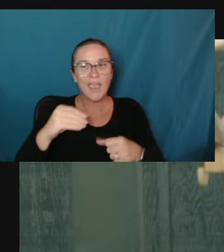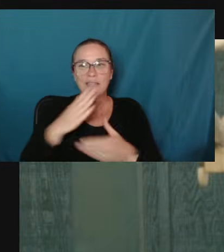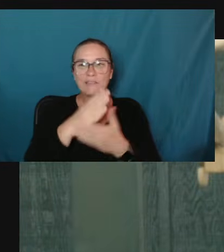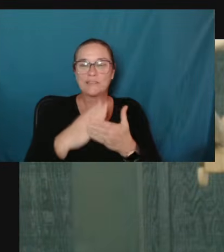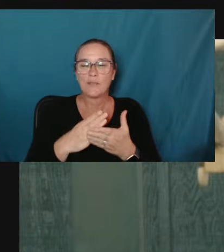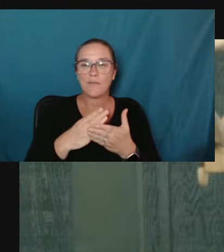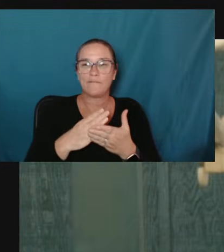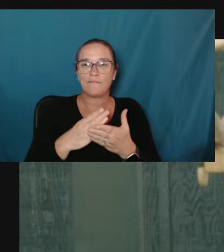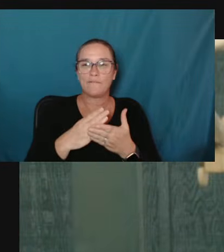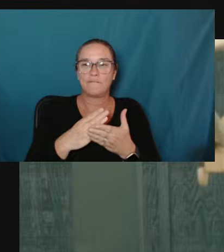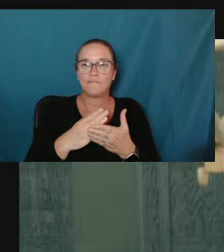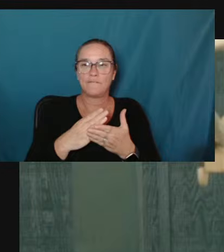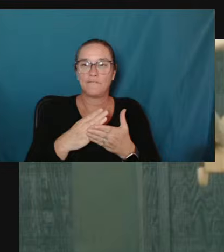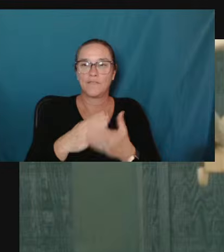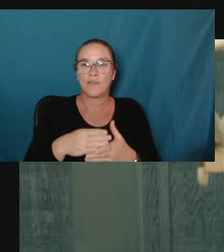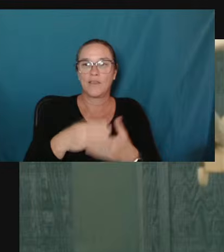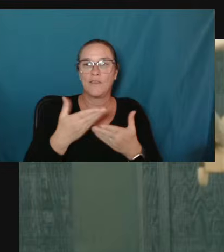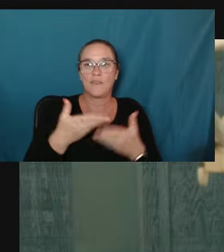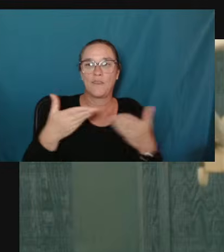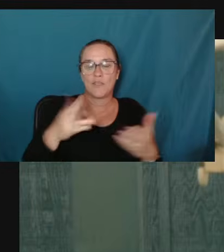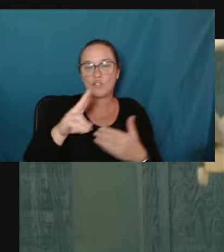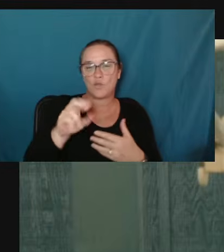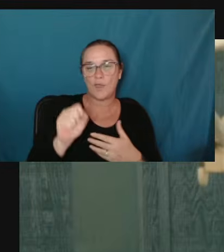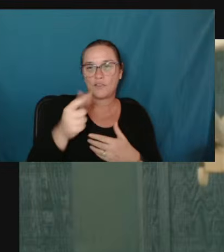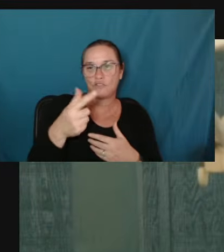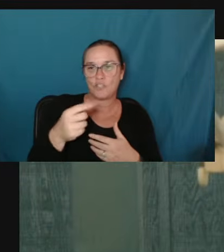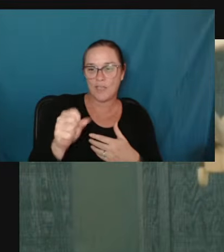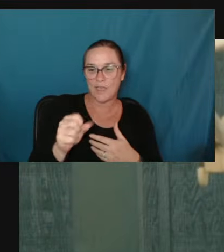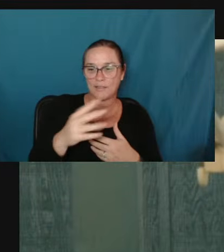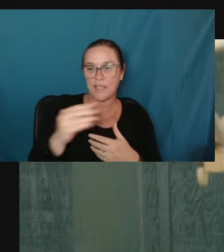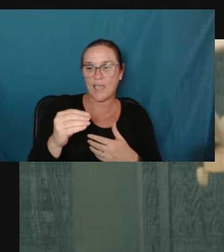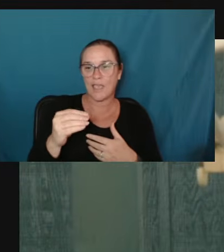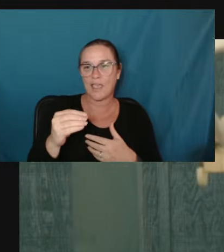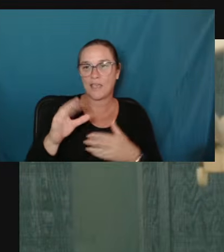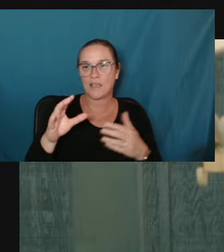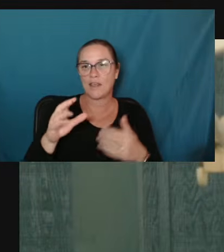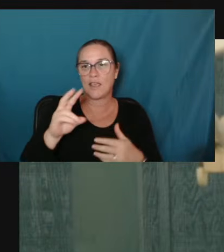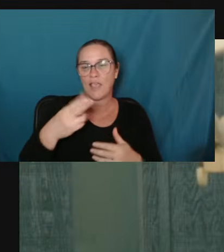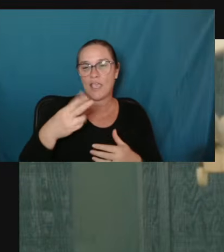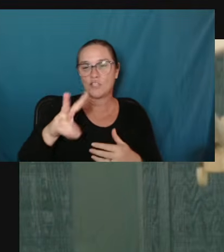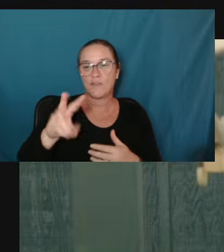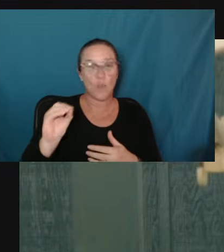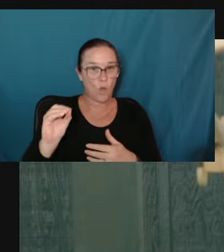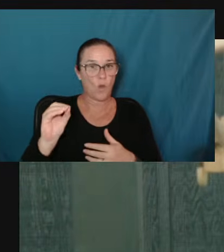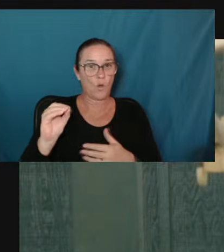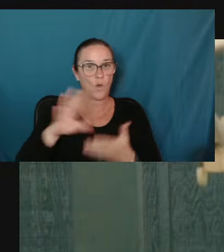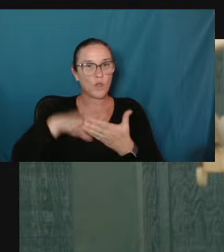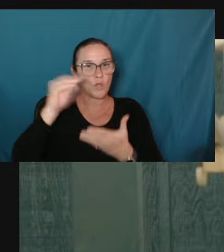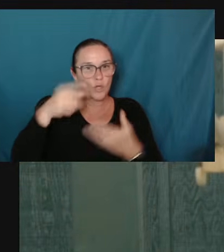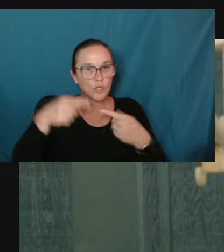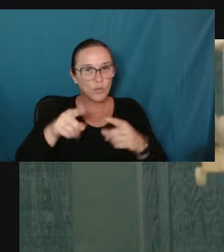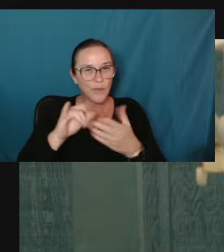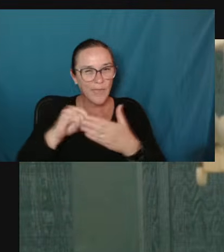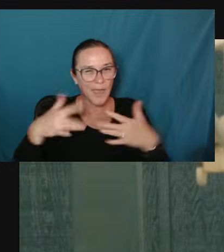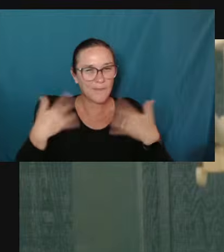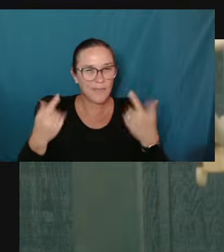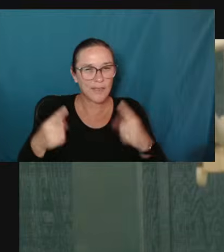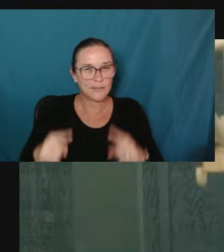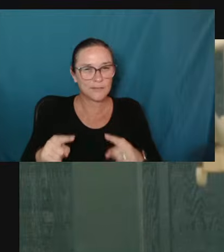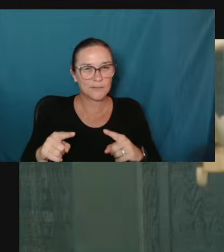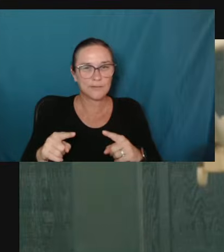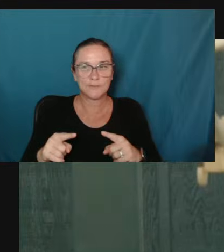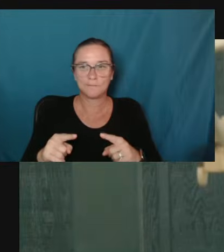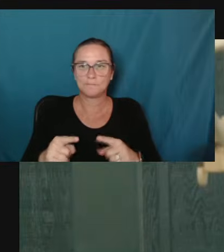that USGS Hawaiian Volcano Observatory learned before that event, during that event, and since that